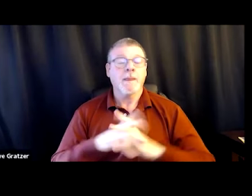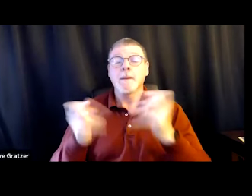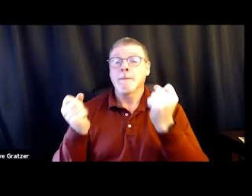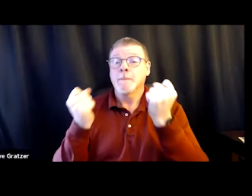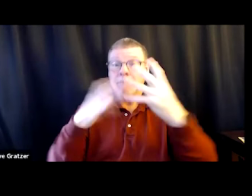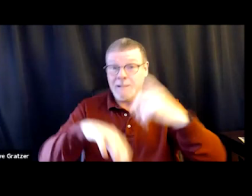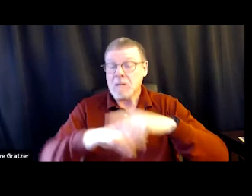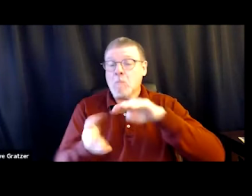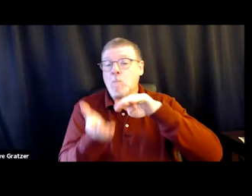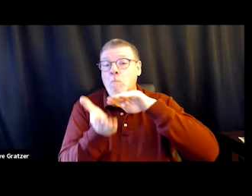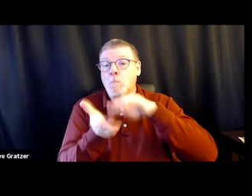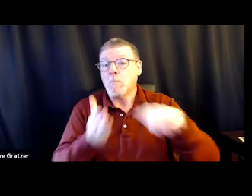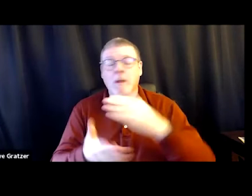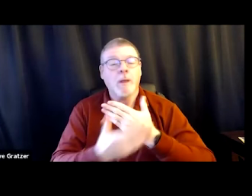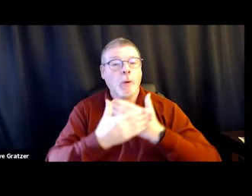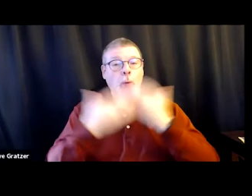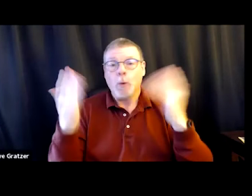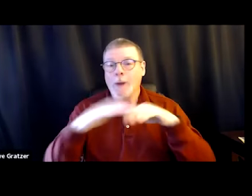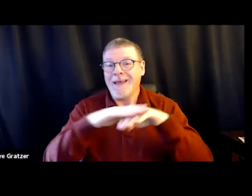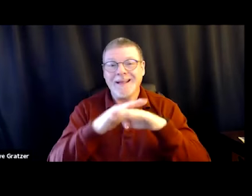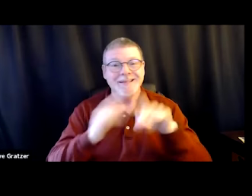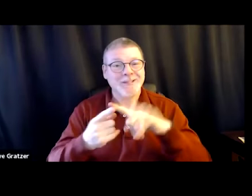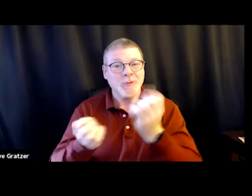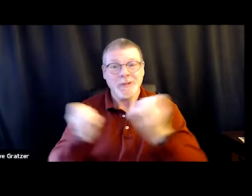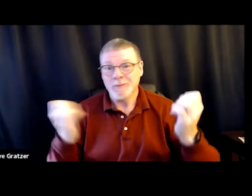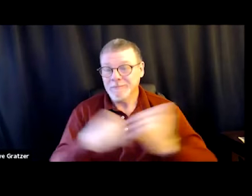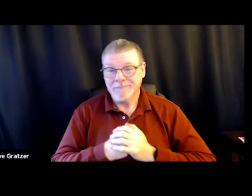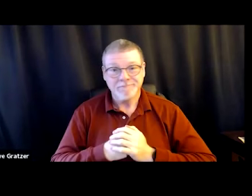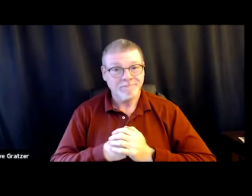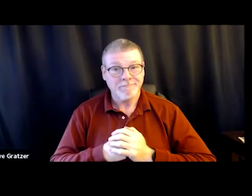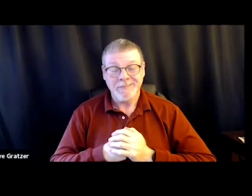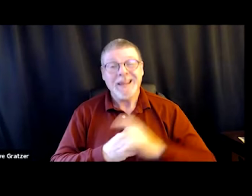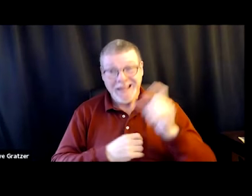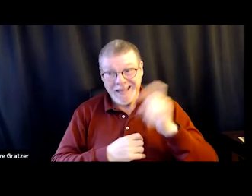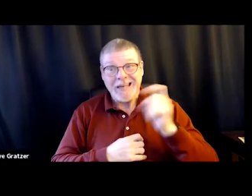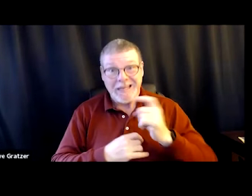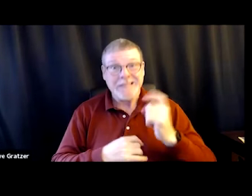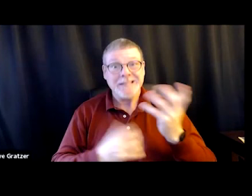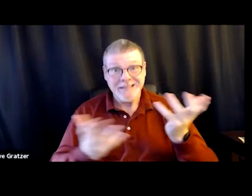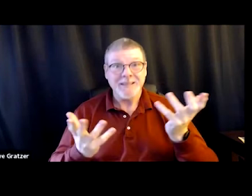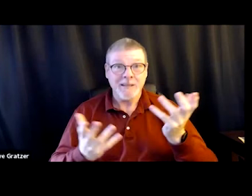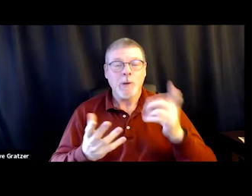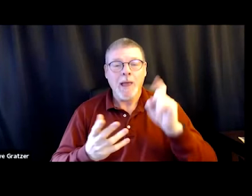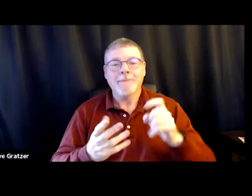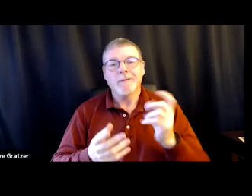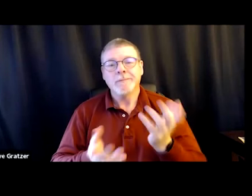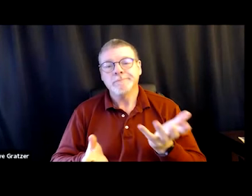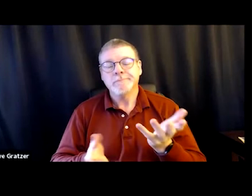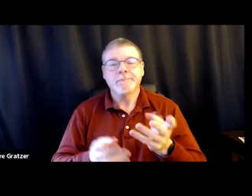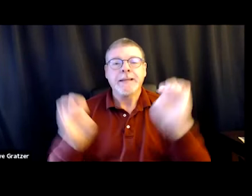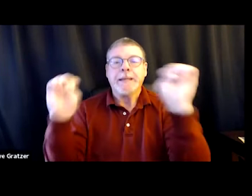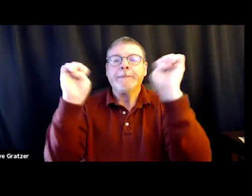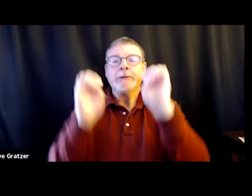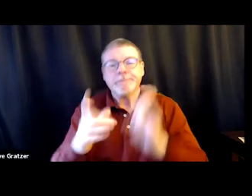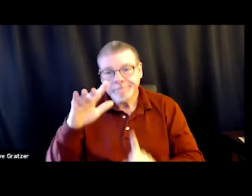be discharged without access to their durable medical equipment and might need to get some. And so that can lead to some patchwork approaches to finding